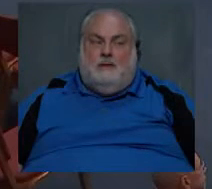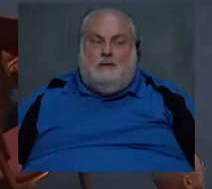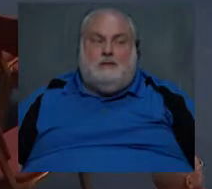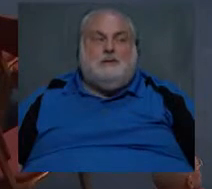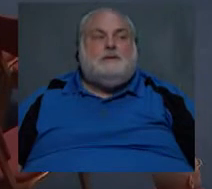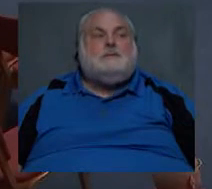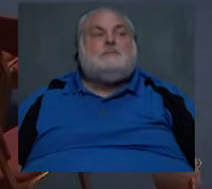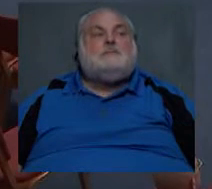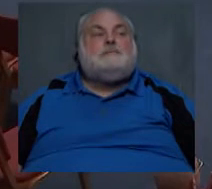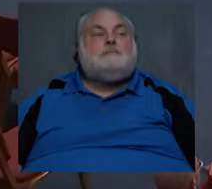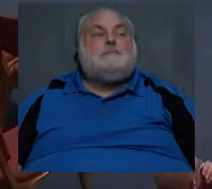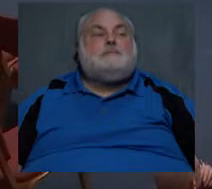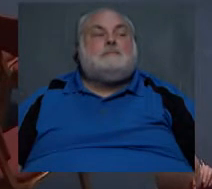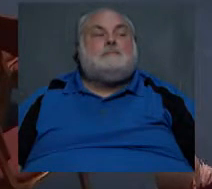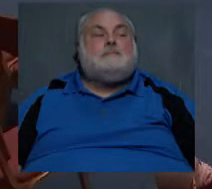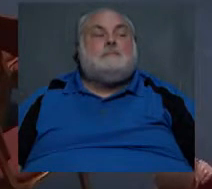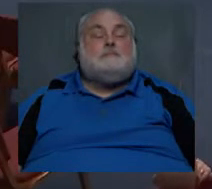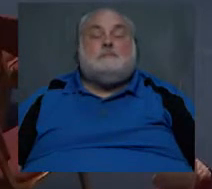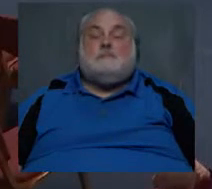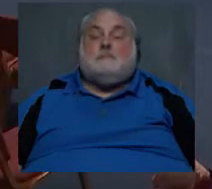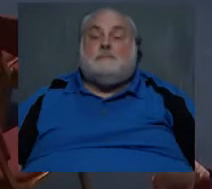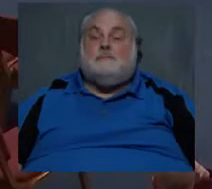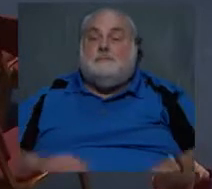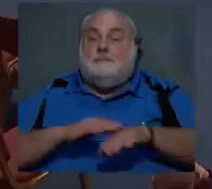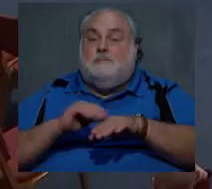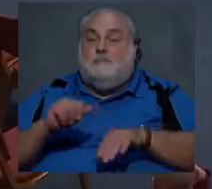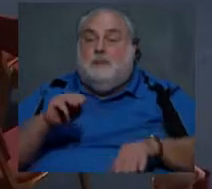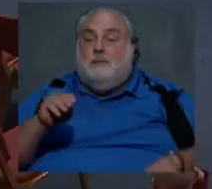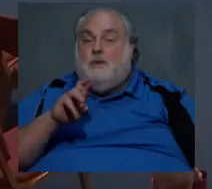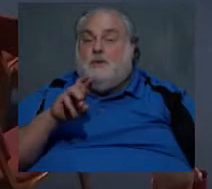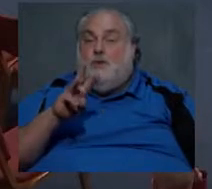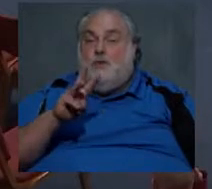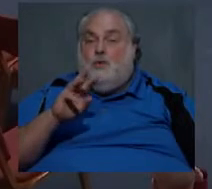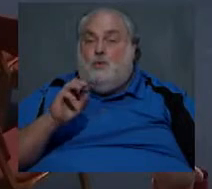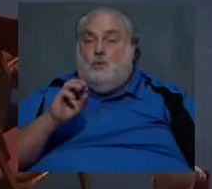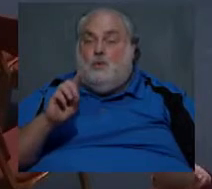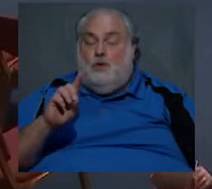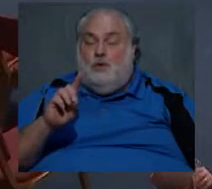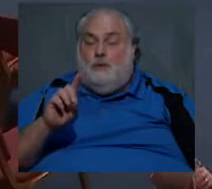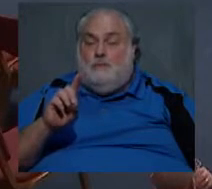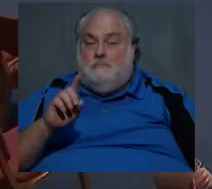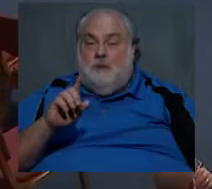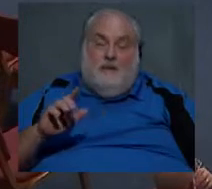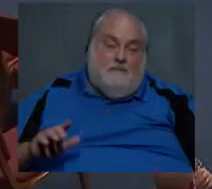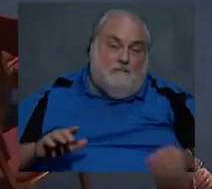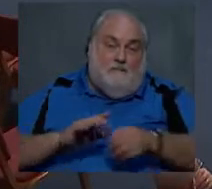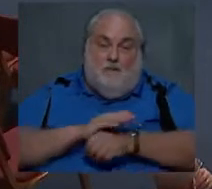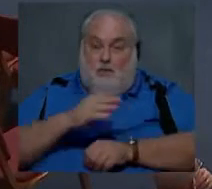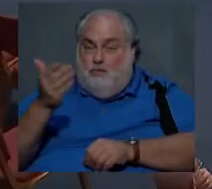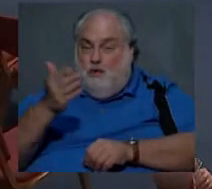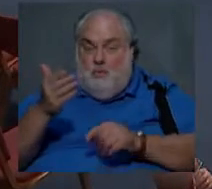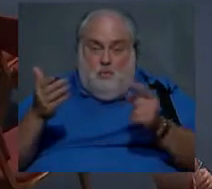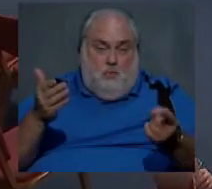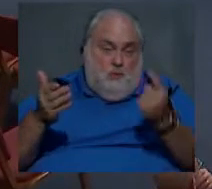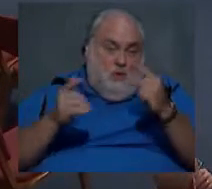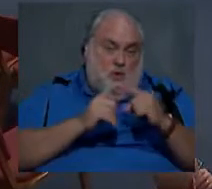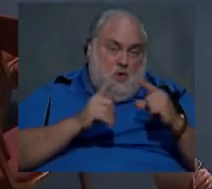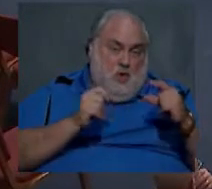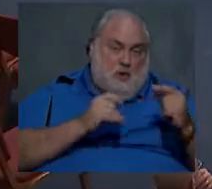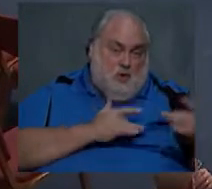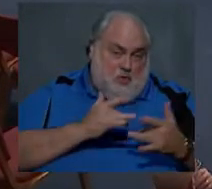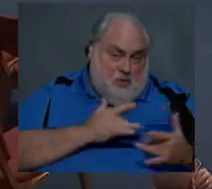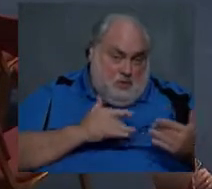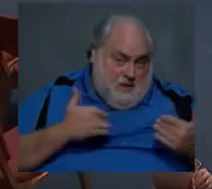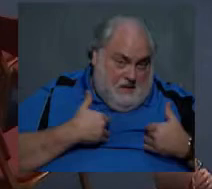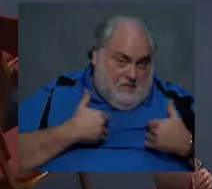Thank you. Applicant, Mr. Wood, would you like to approach the podium? You don't have to make a full presentation. We have one card who had some